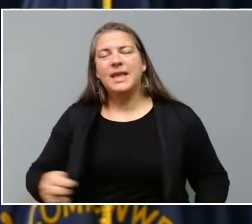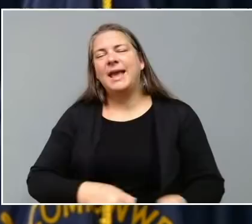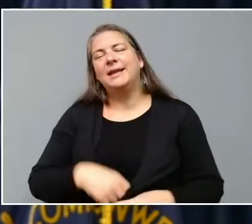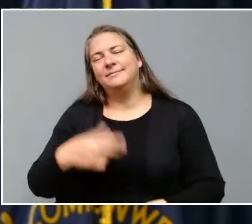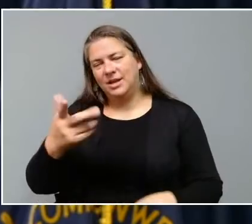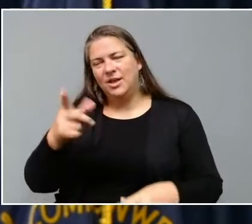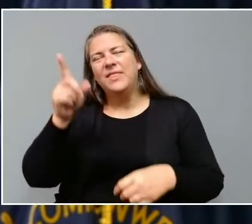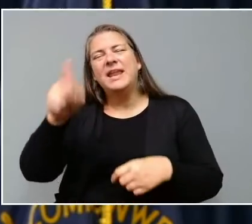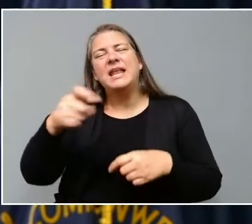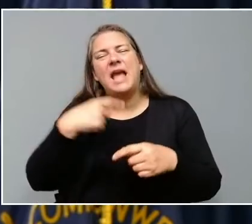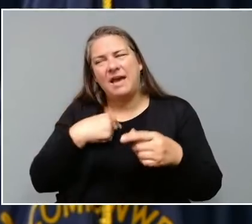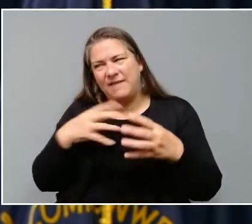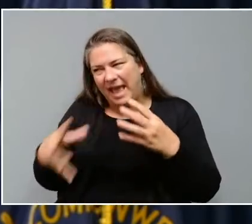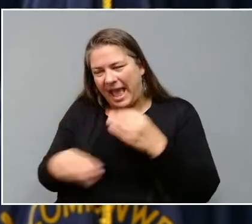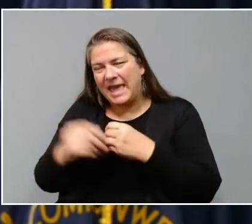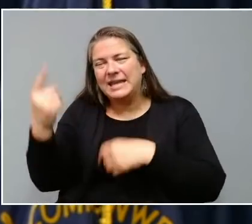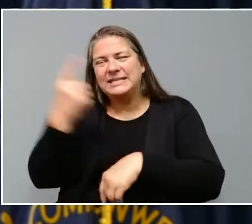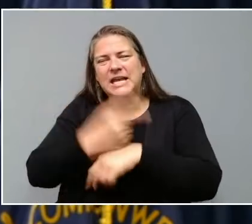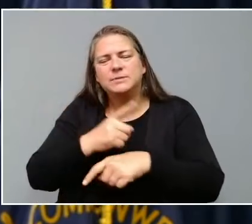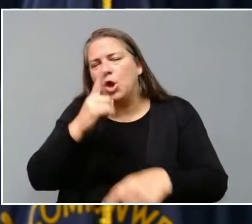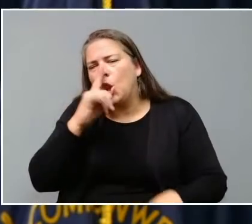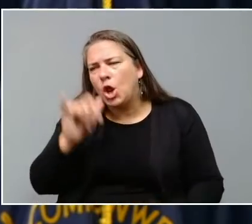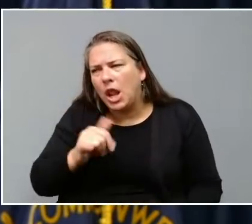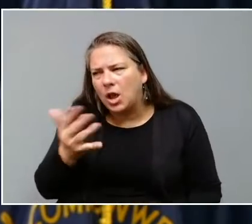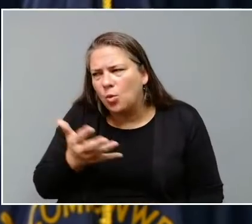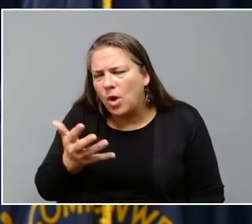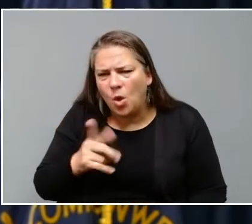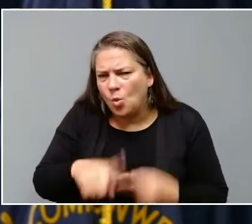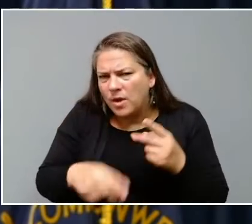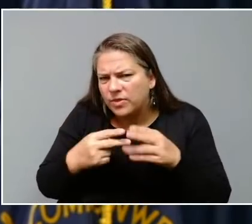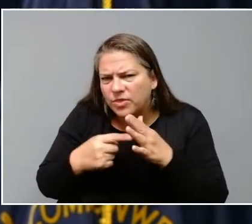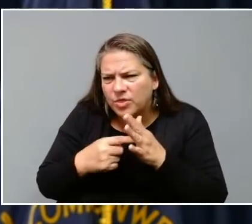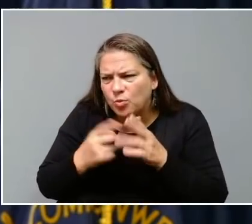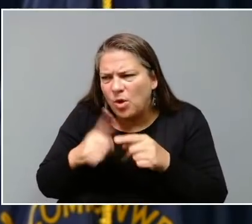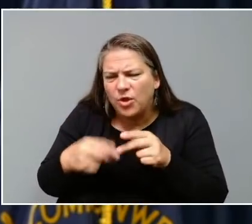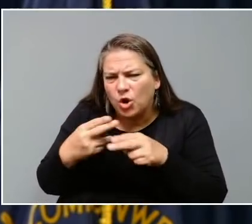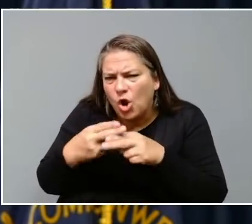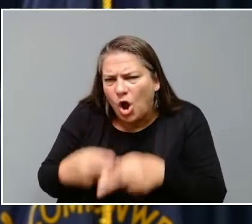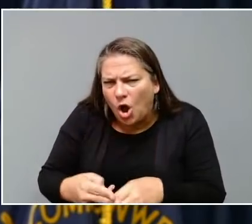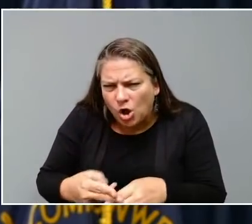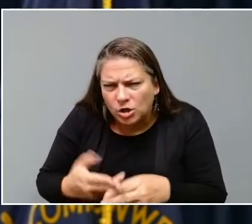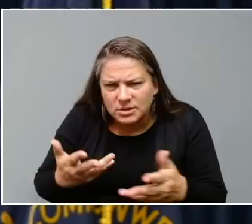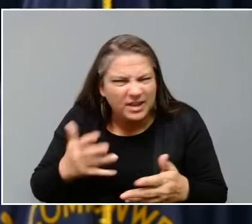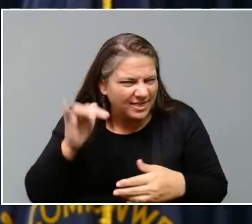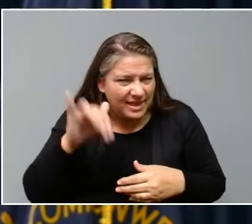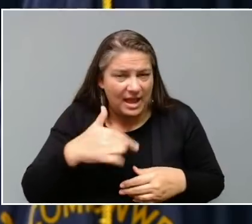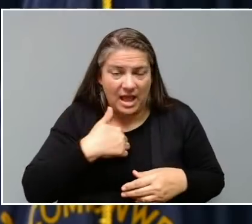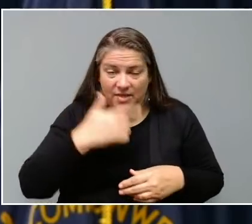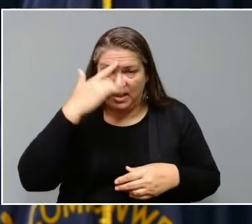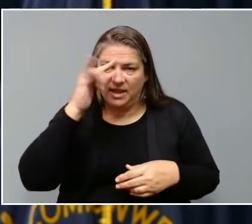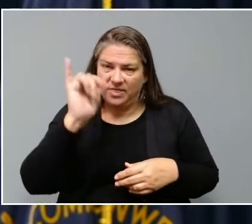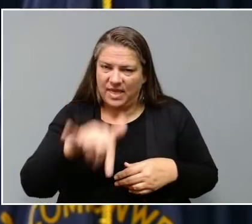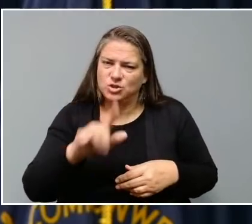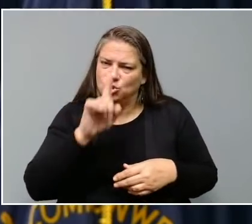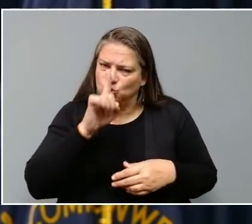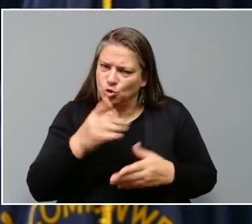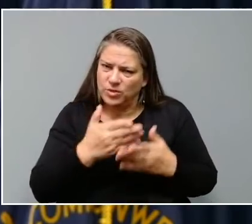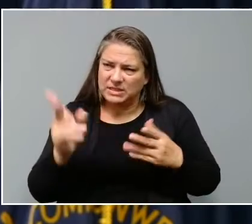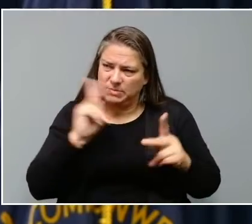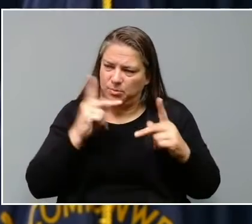look like and what are they called and what are the requirements in them? And I think those are all legitimate things that people are trying to work